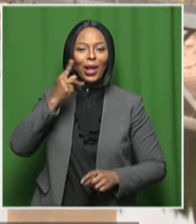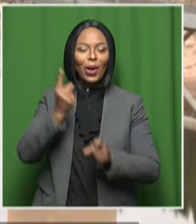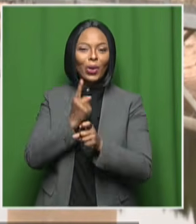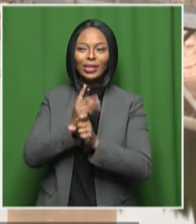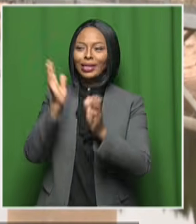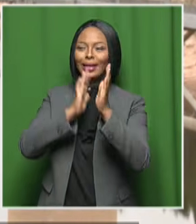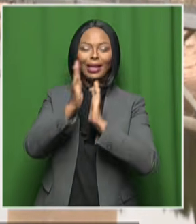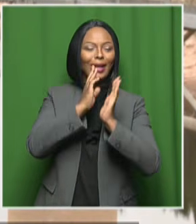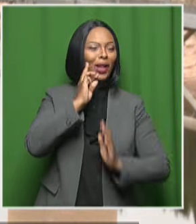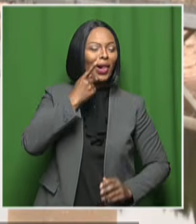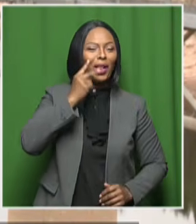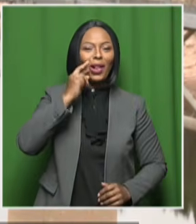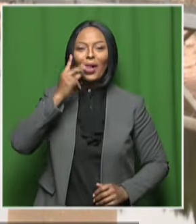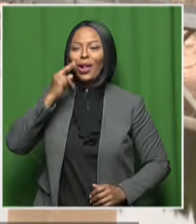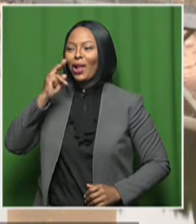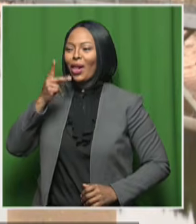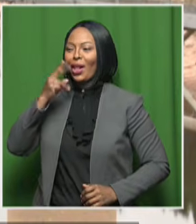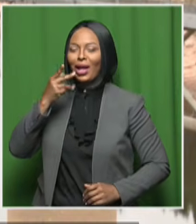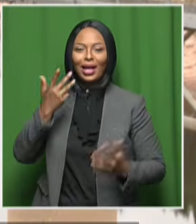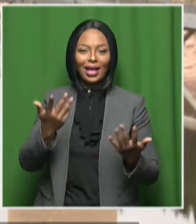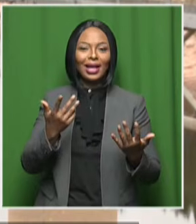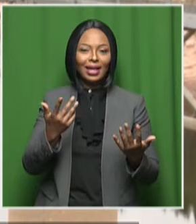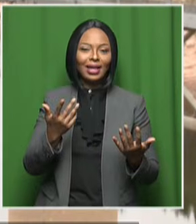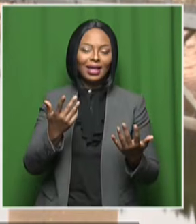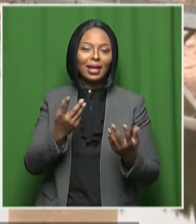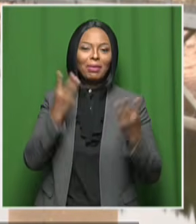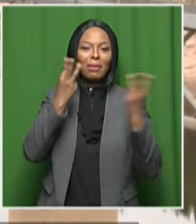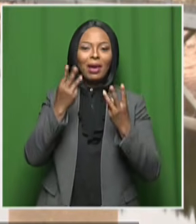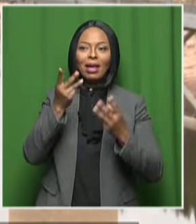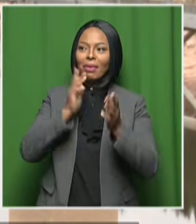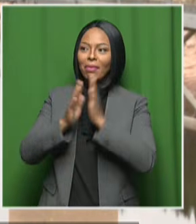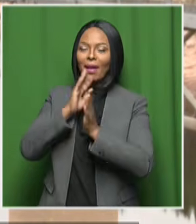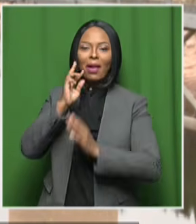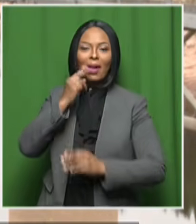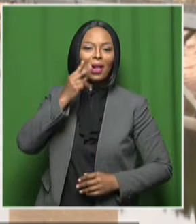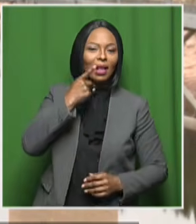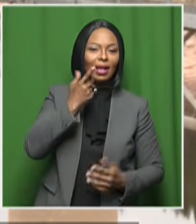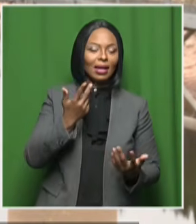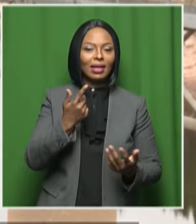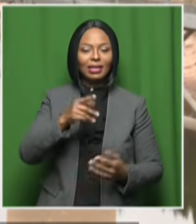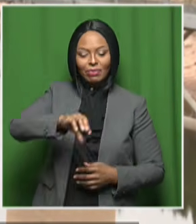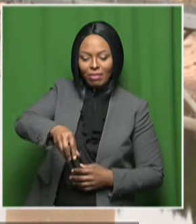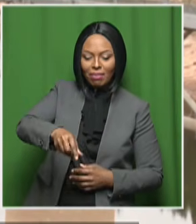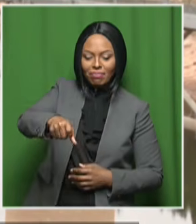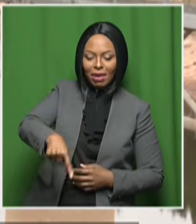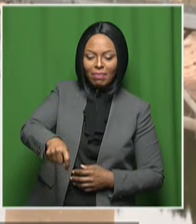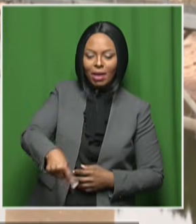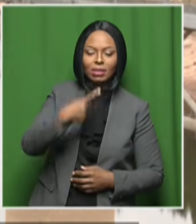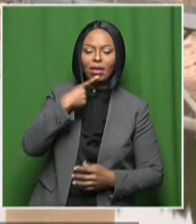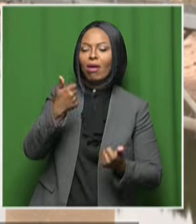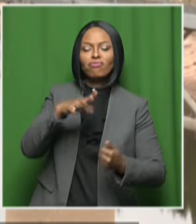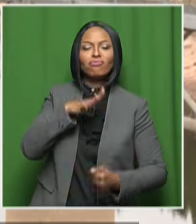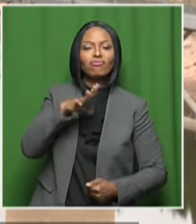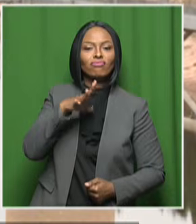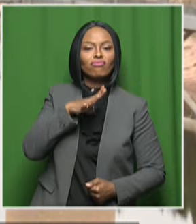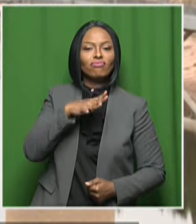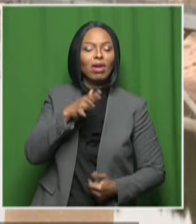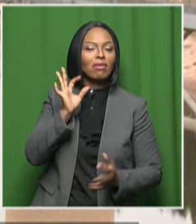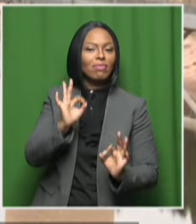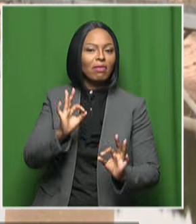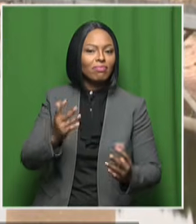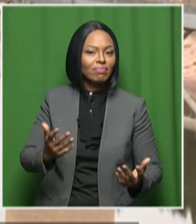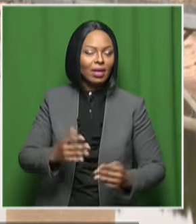to the residents is quite complex. And as long as people turn taps on and water comes out, they think, okay, we're fine. But I want to talk now